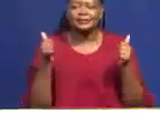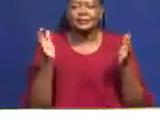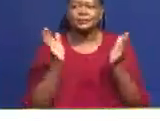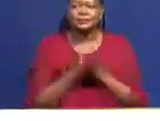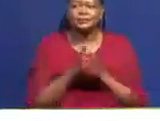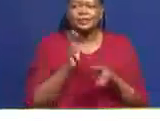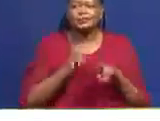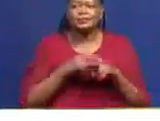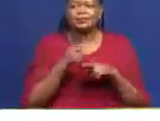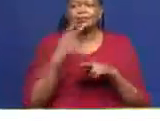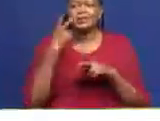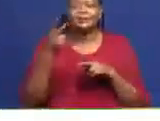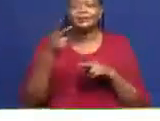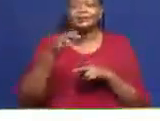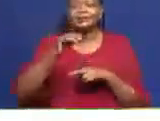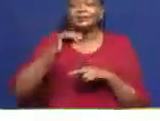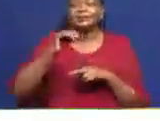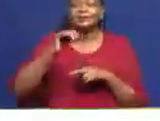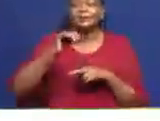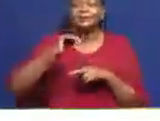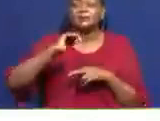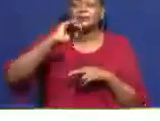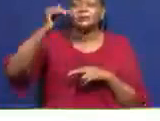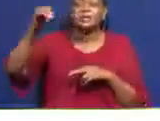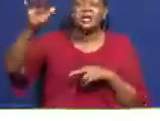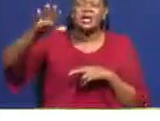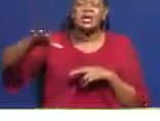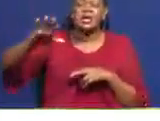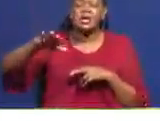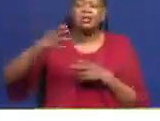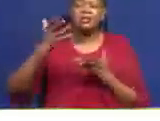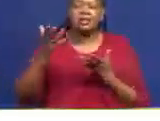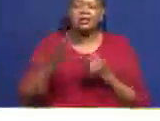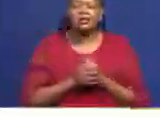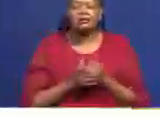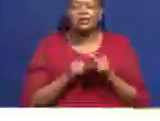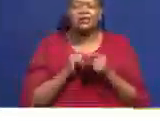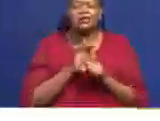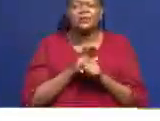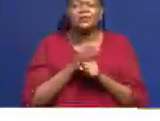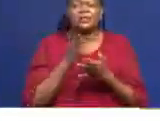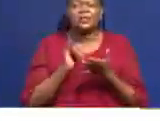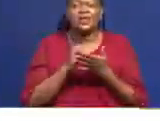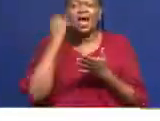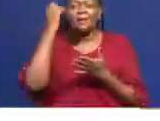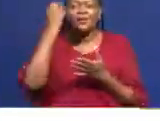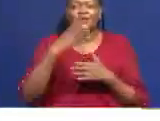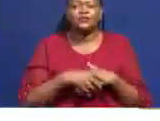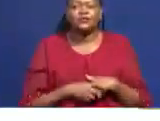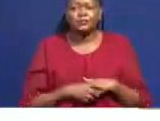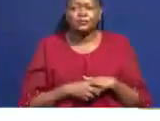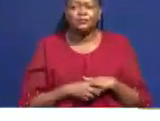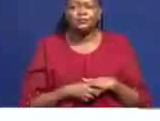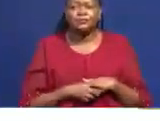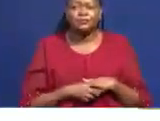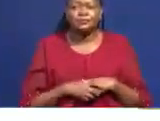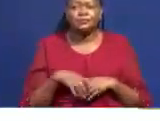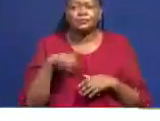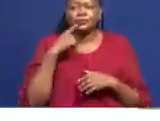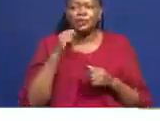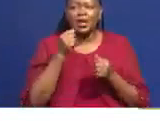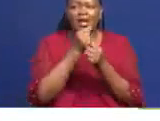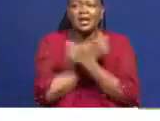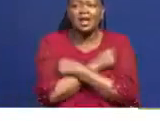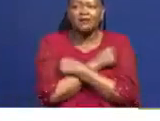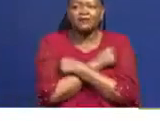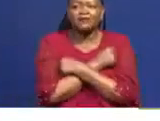Ukikaa hapo unaweza ona island, Sumba Island pale. Kuna mambo mengi pia kupendeza. So kwa hivyo tunapenda